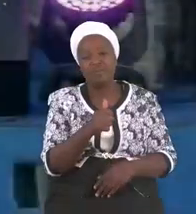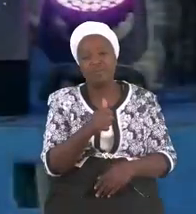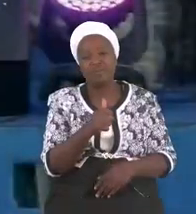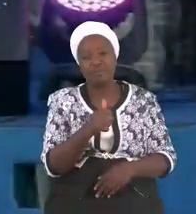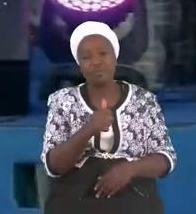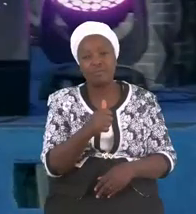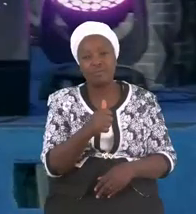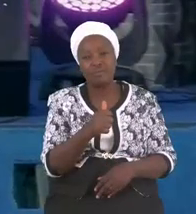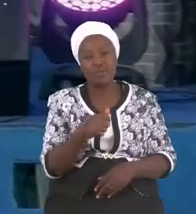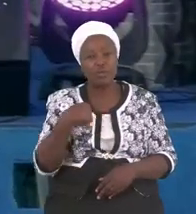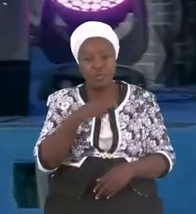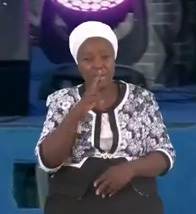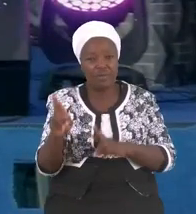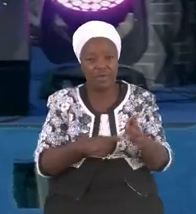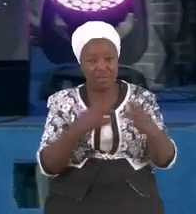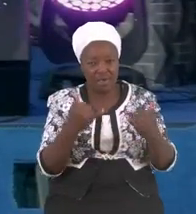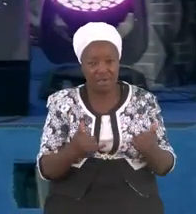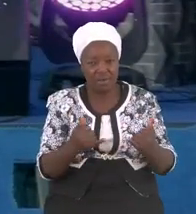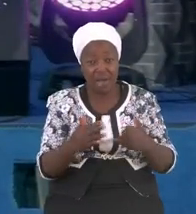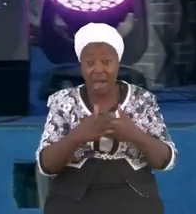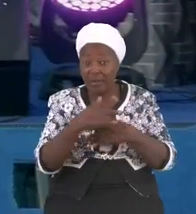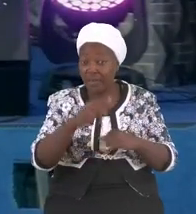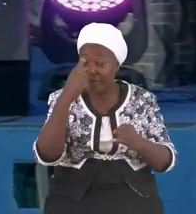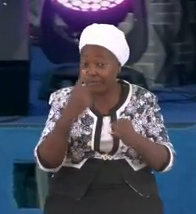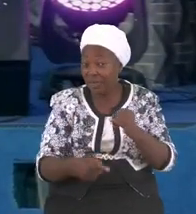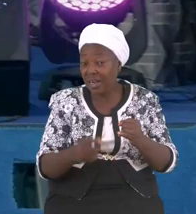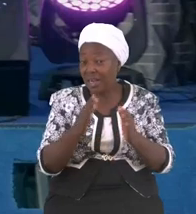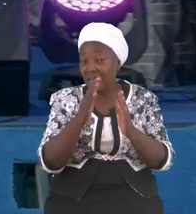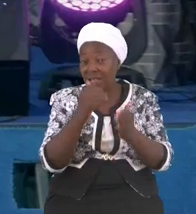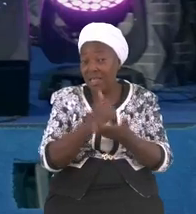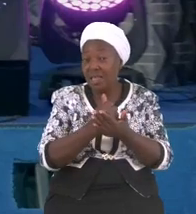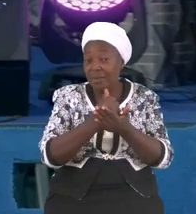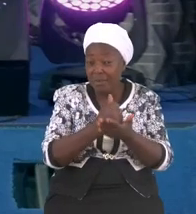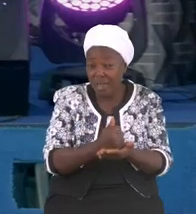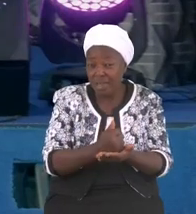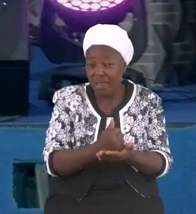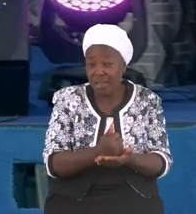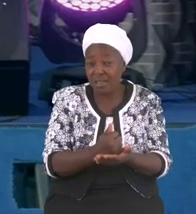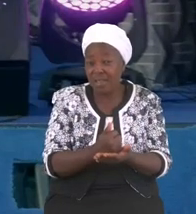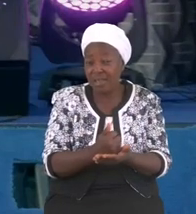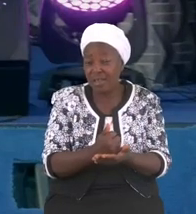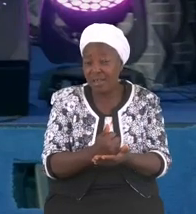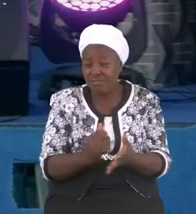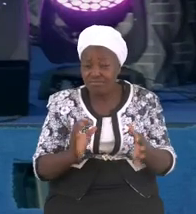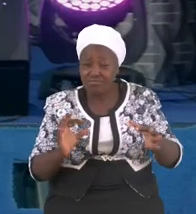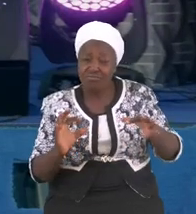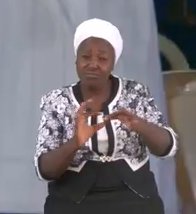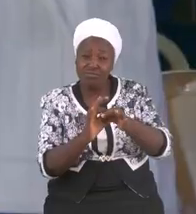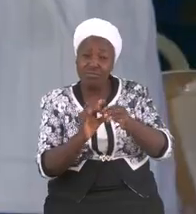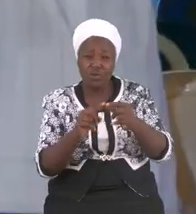We're ready now. After the final amen, key into it, it is done.